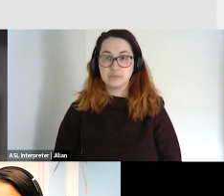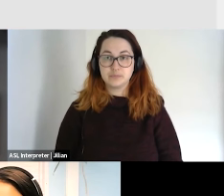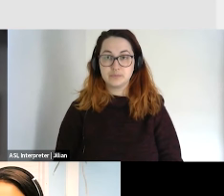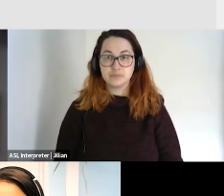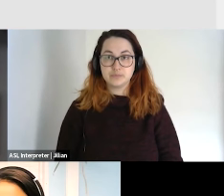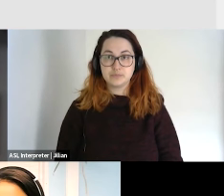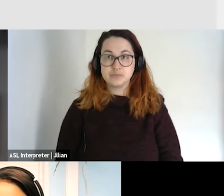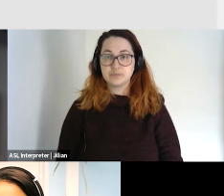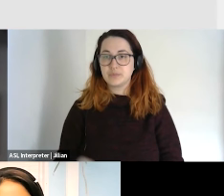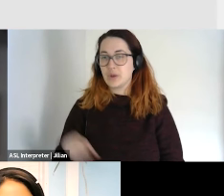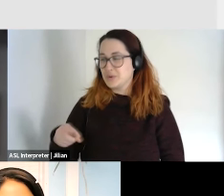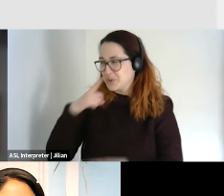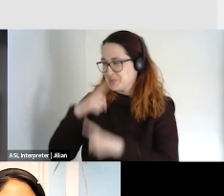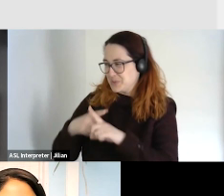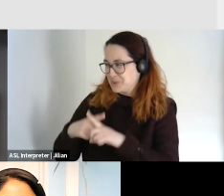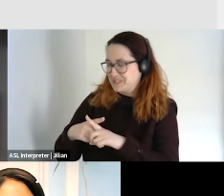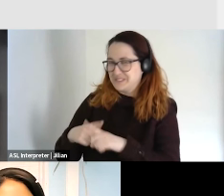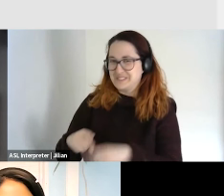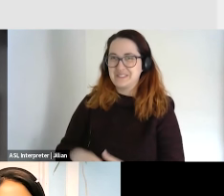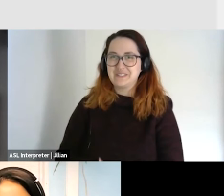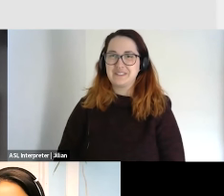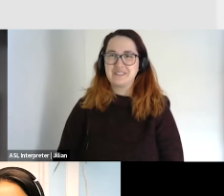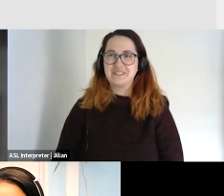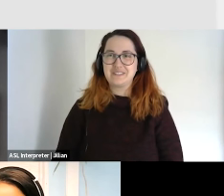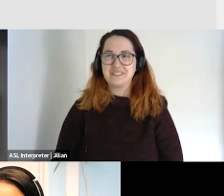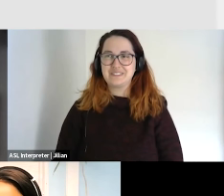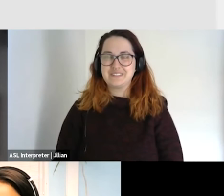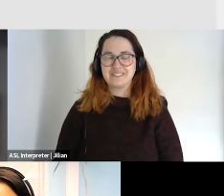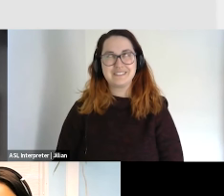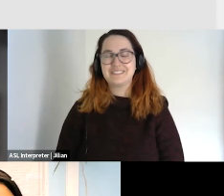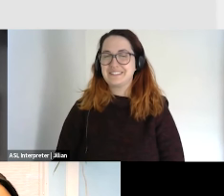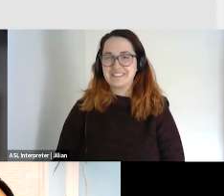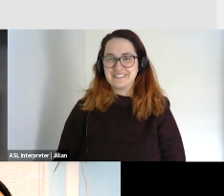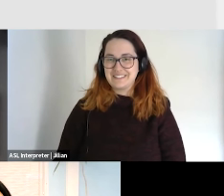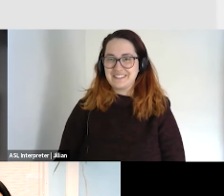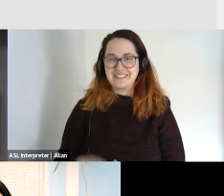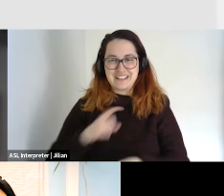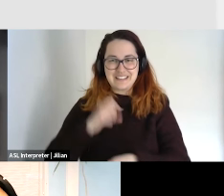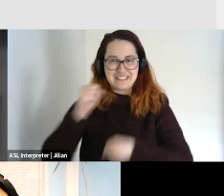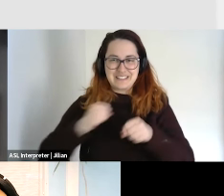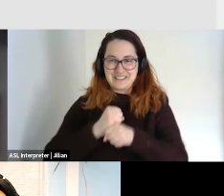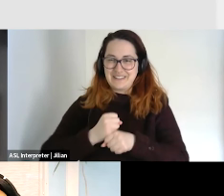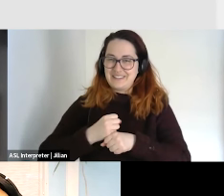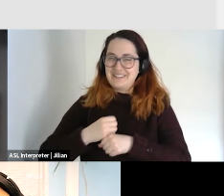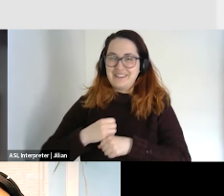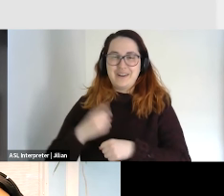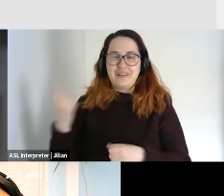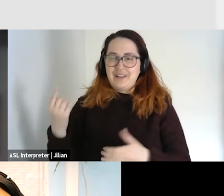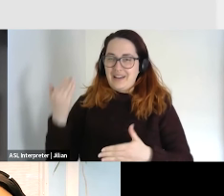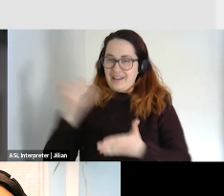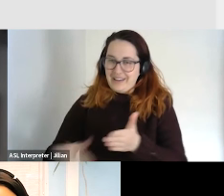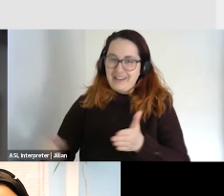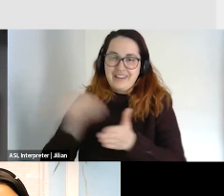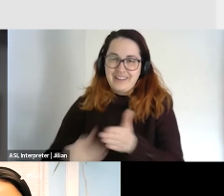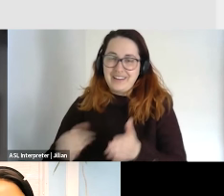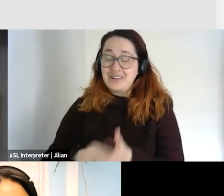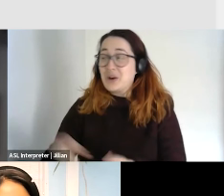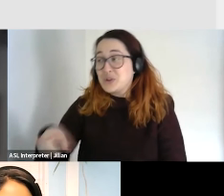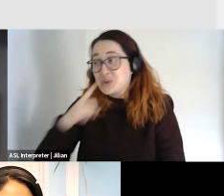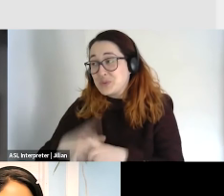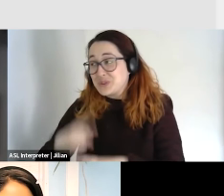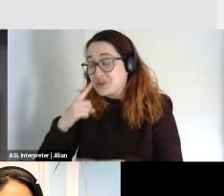Oh, you're on mute. That's the phrase of the year. It definitely is. Definitely is. We